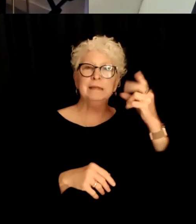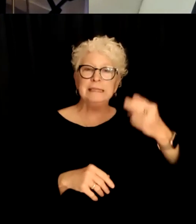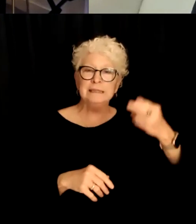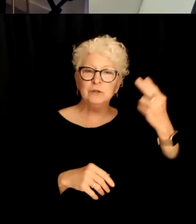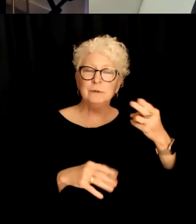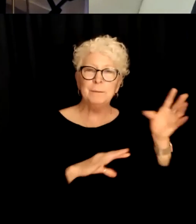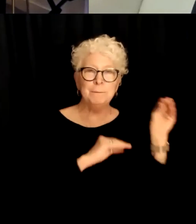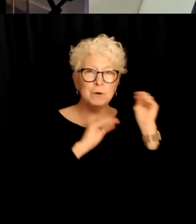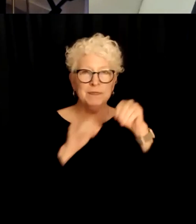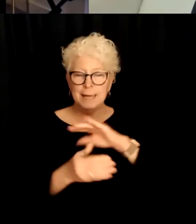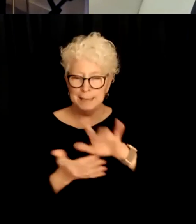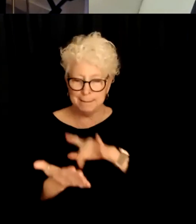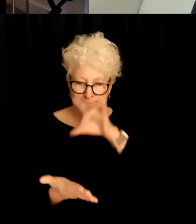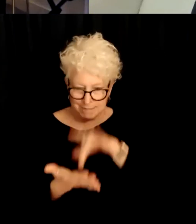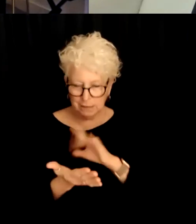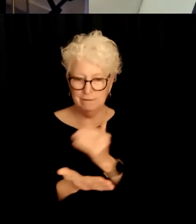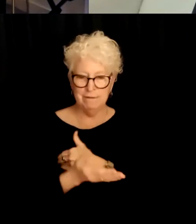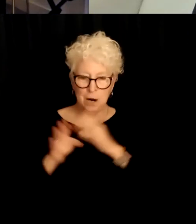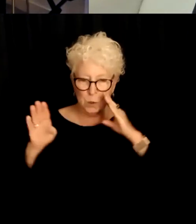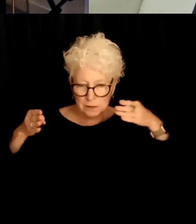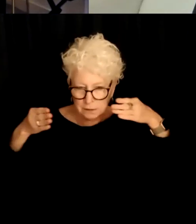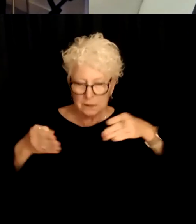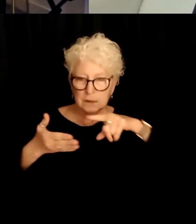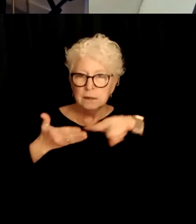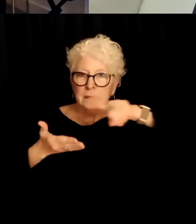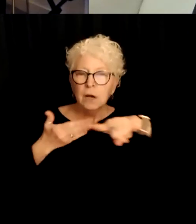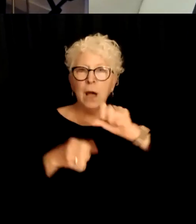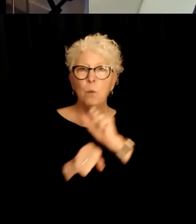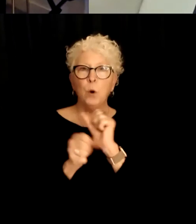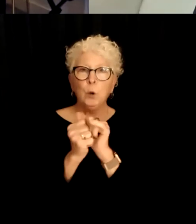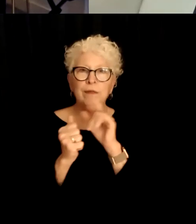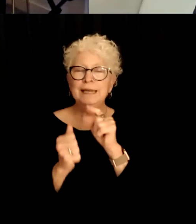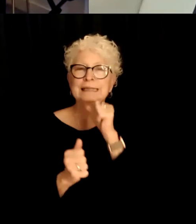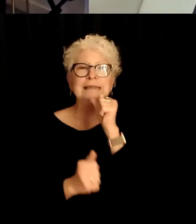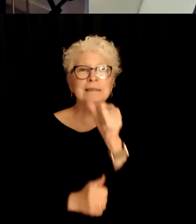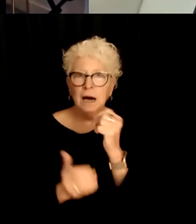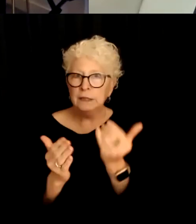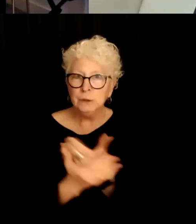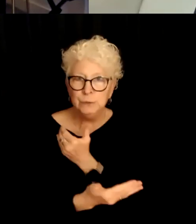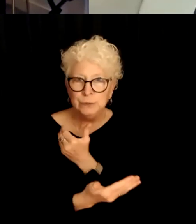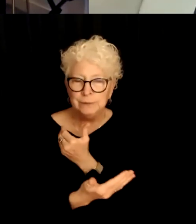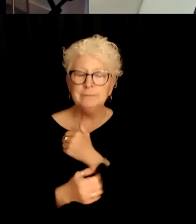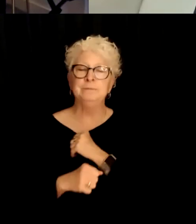center. And it's also looking to the